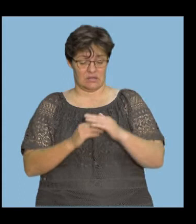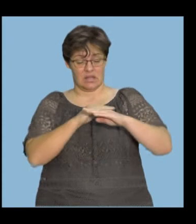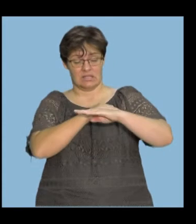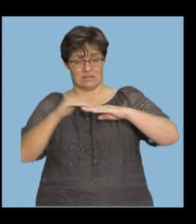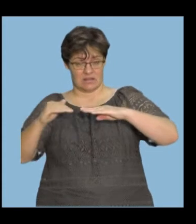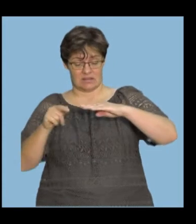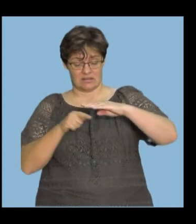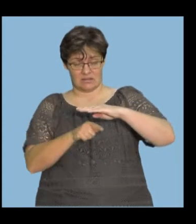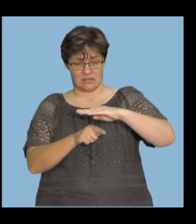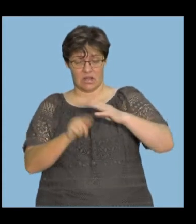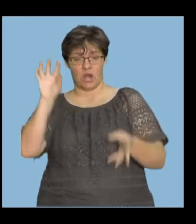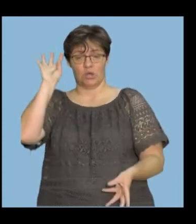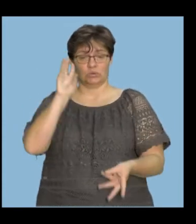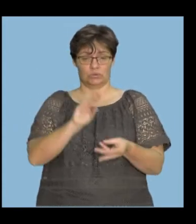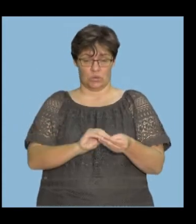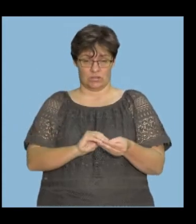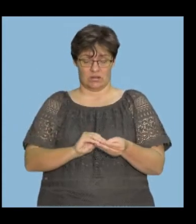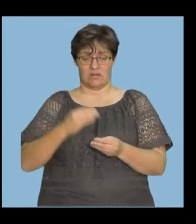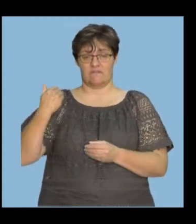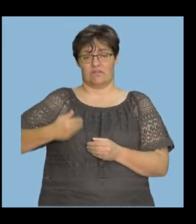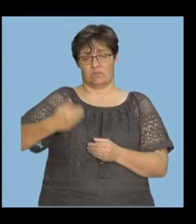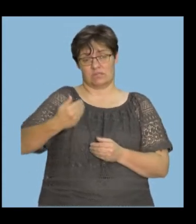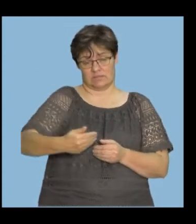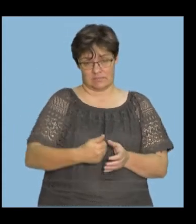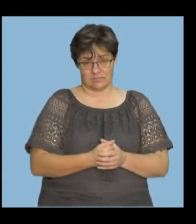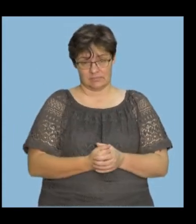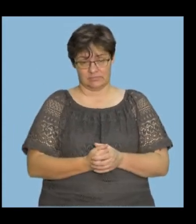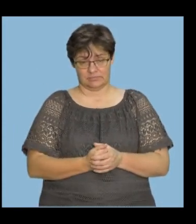over the total number of frequency,